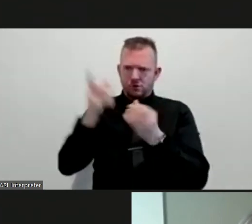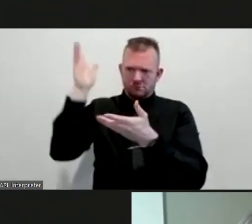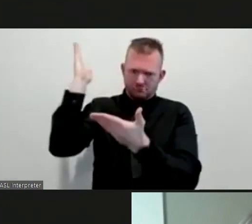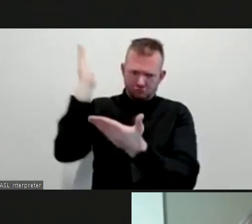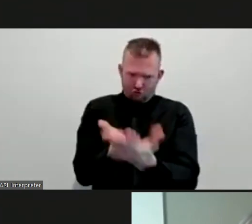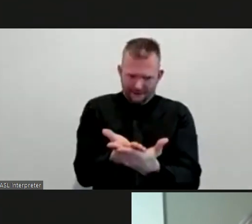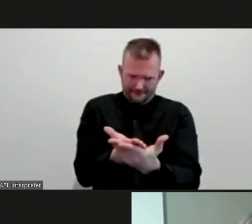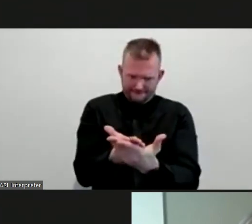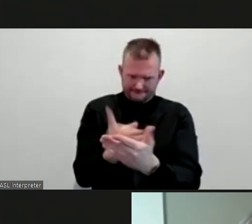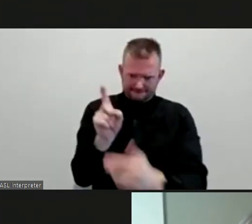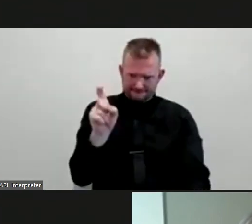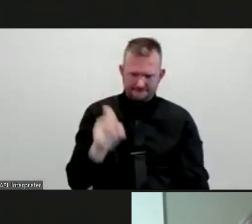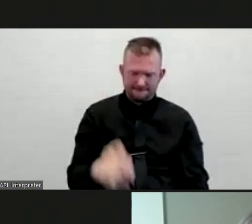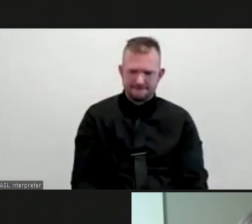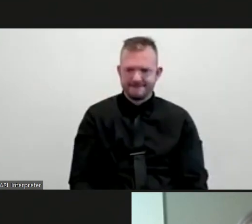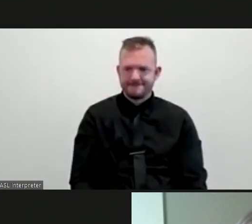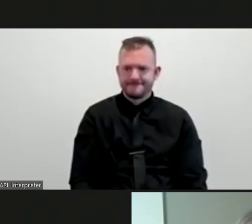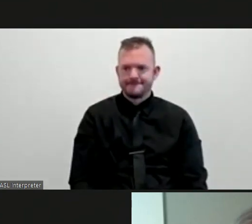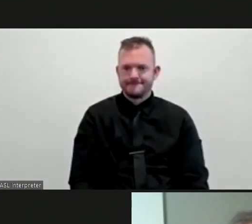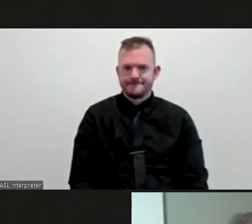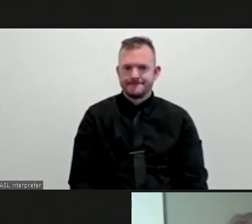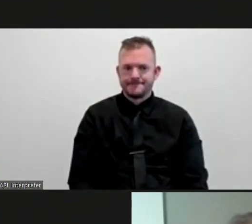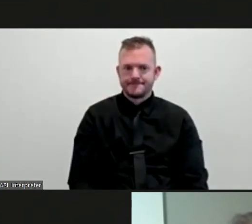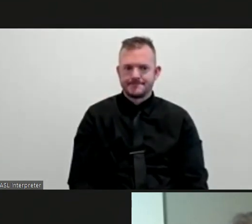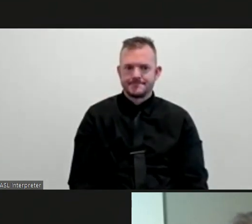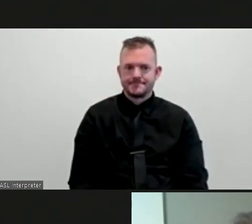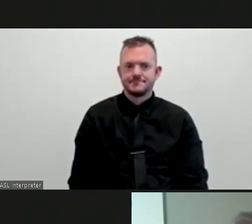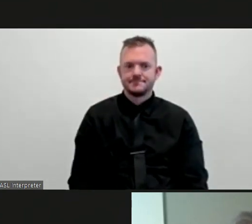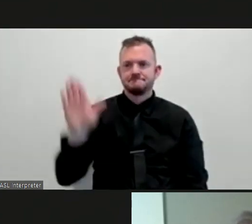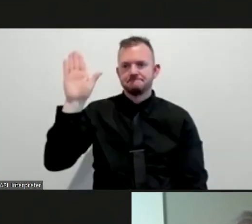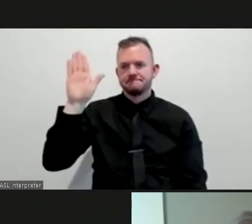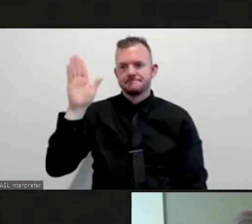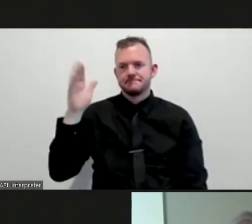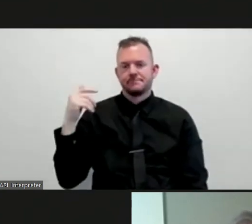Sure, I can answer again. Hey, so what we have right now is,